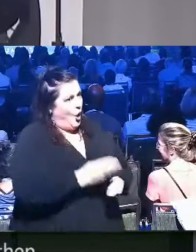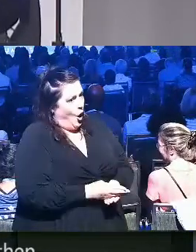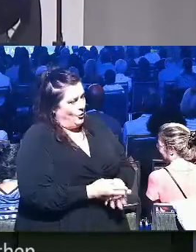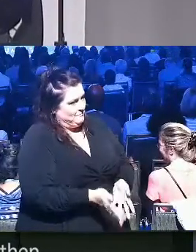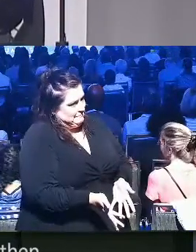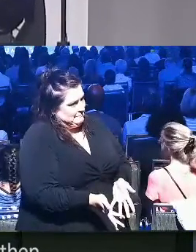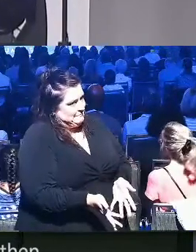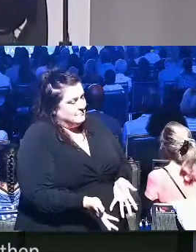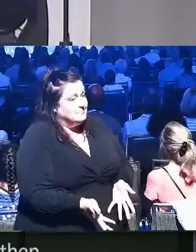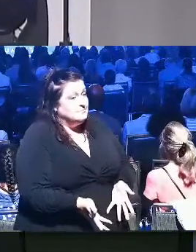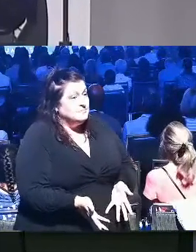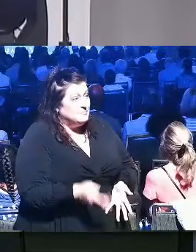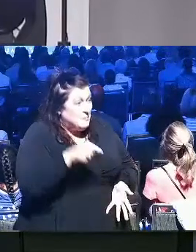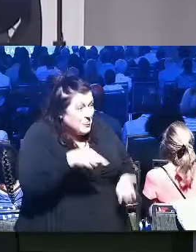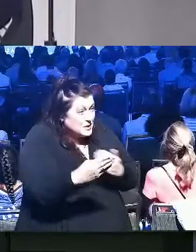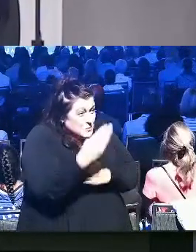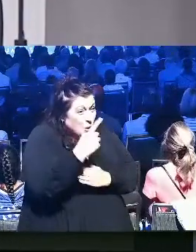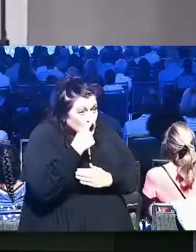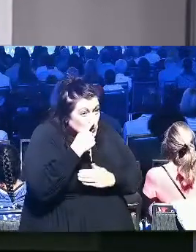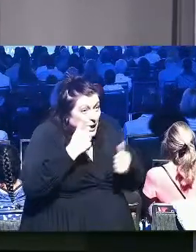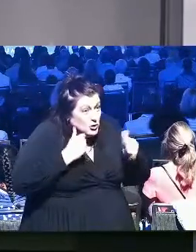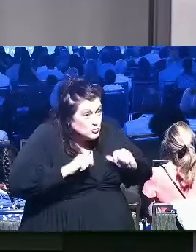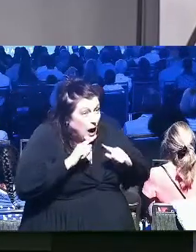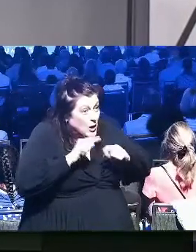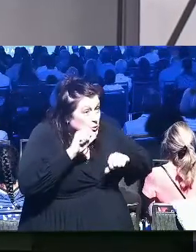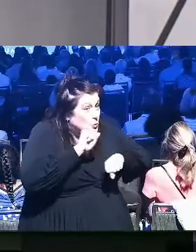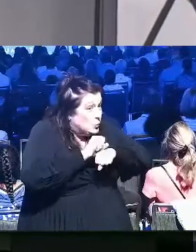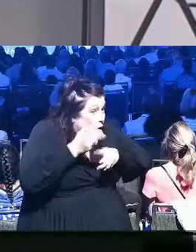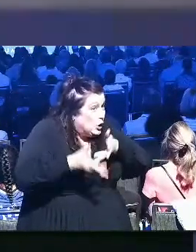But you're gonna work with me this morning, amen?